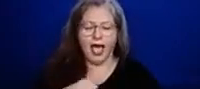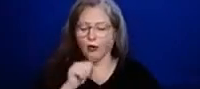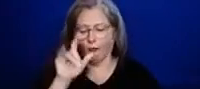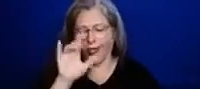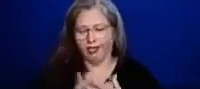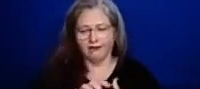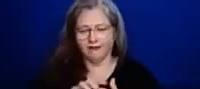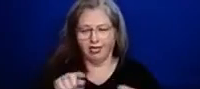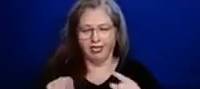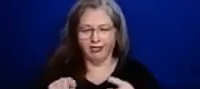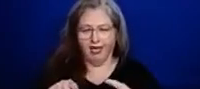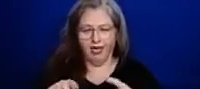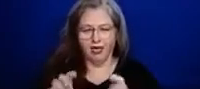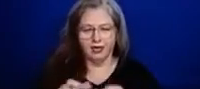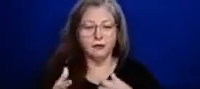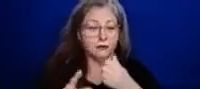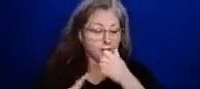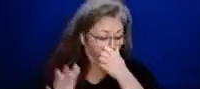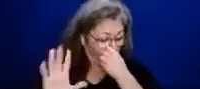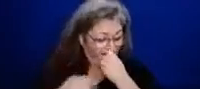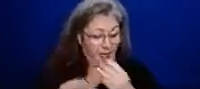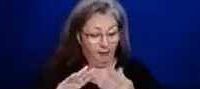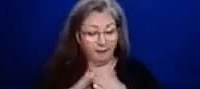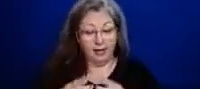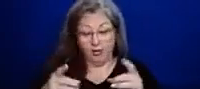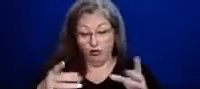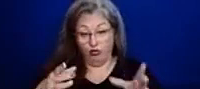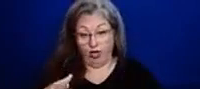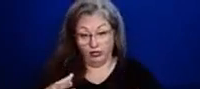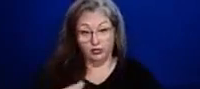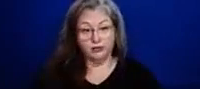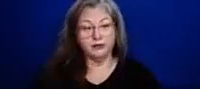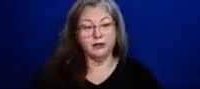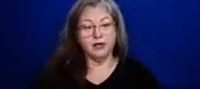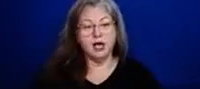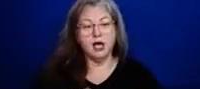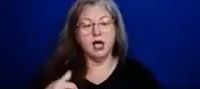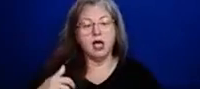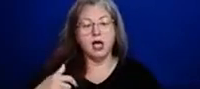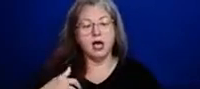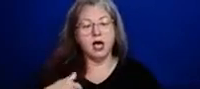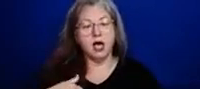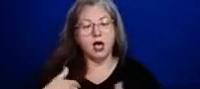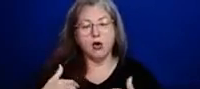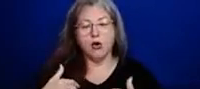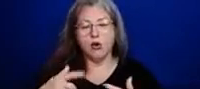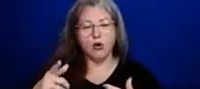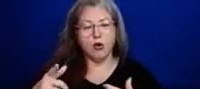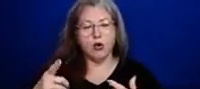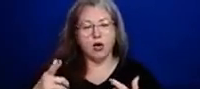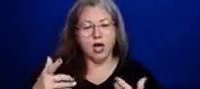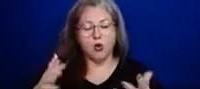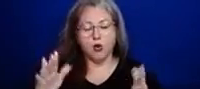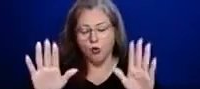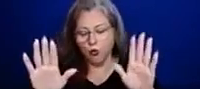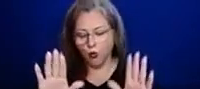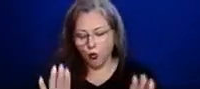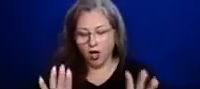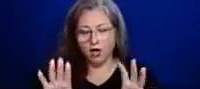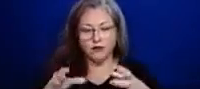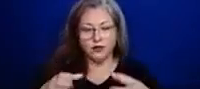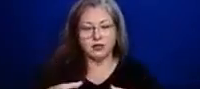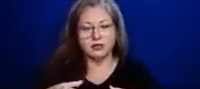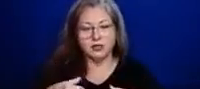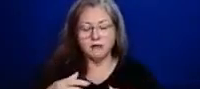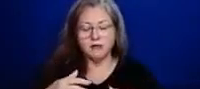So when I became directora del Museo de Arte, I now have a wonderful team that